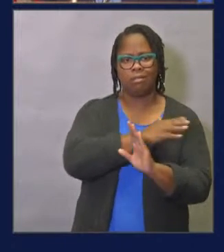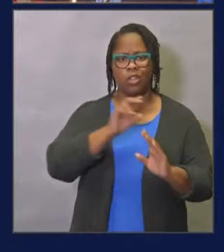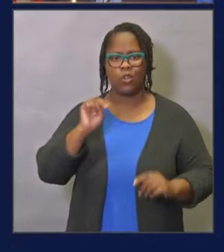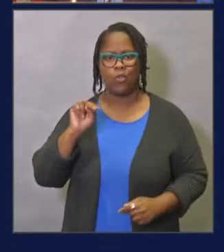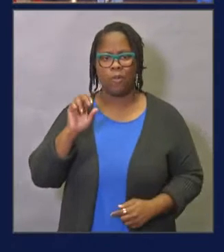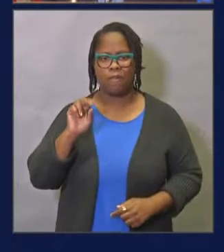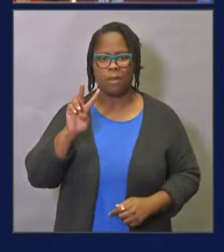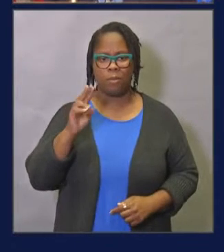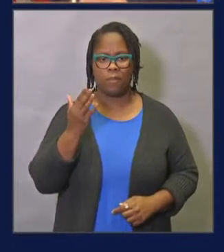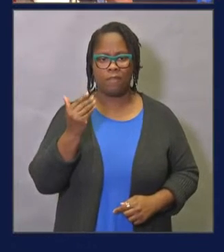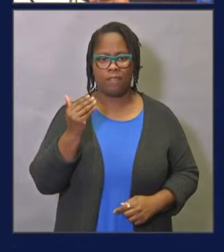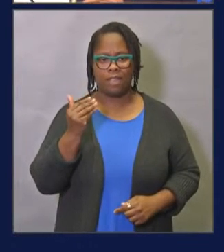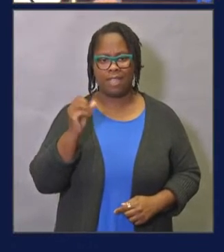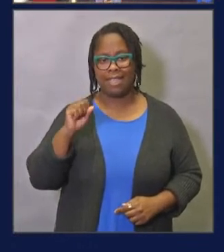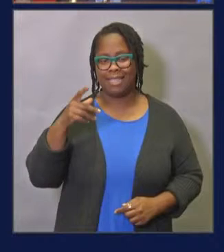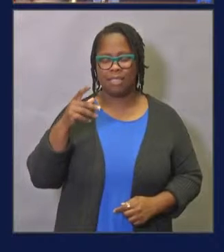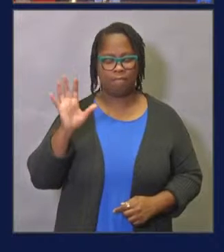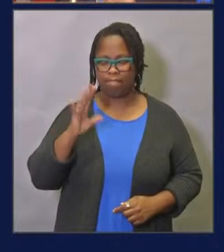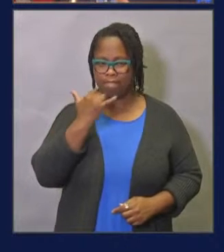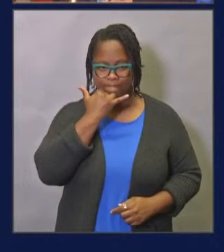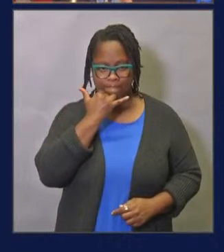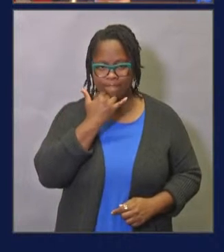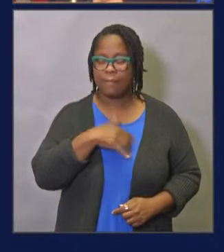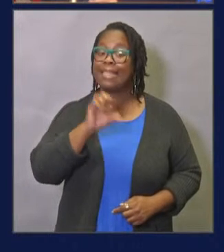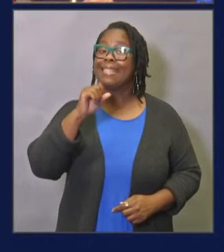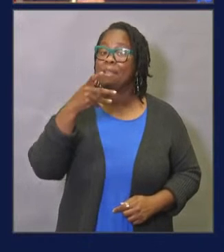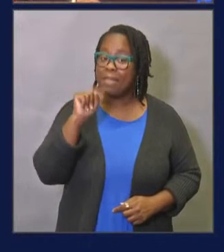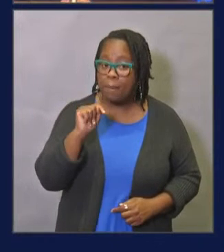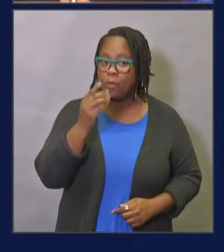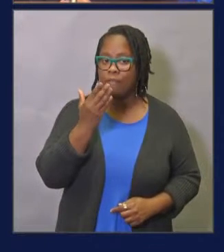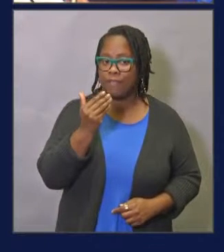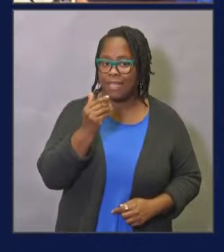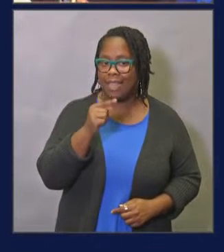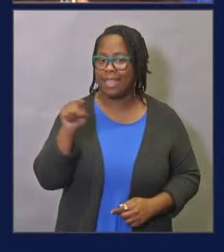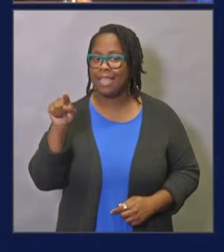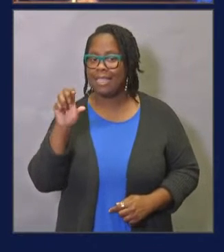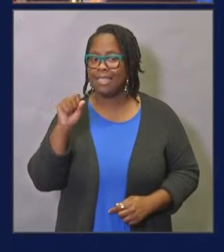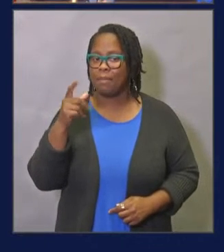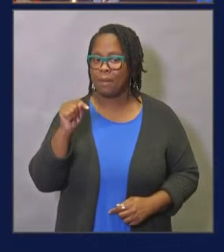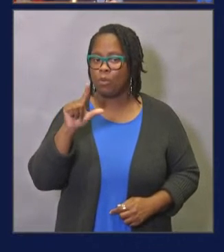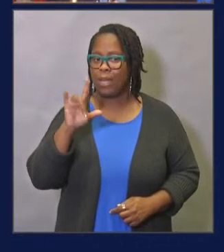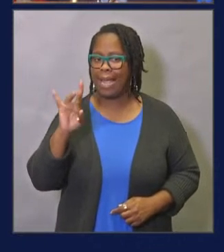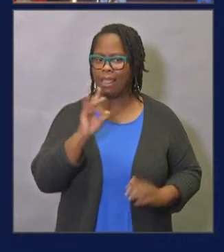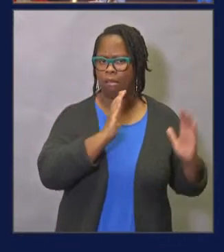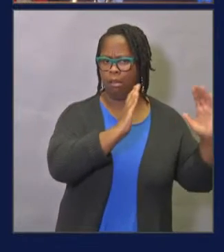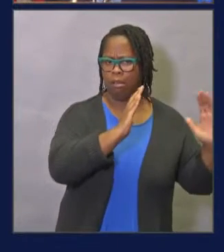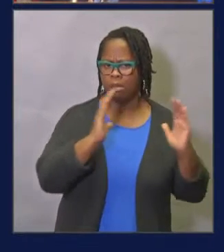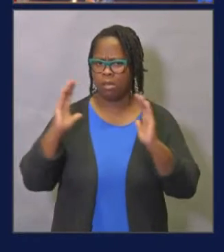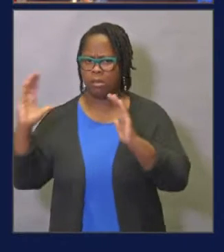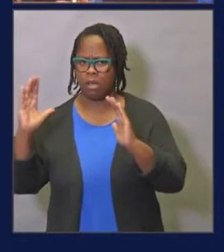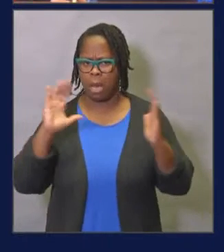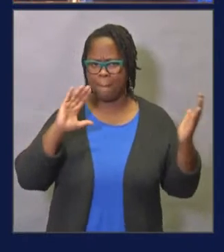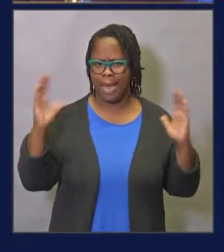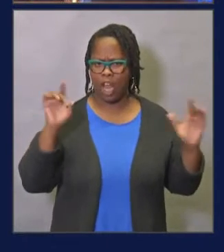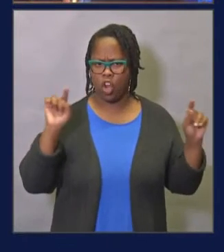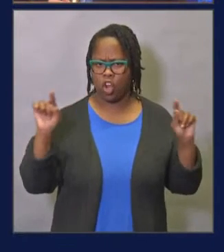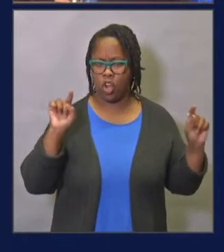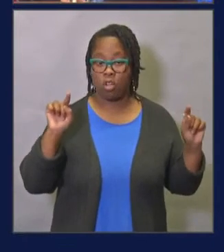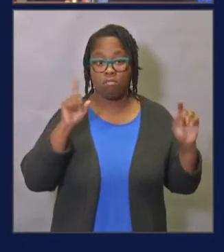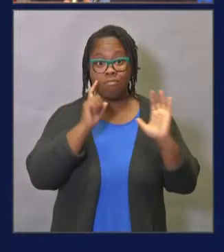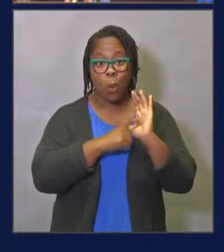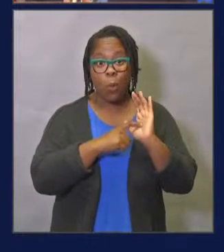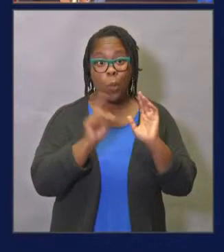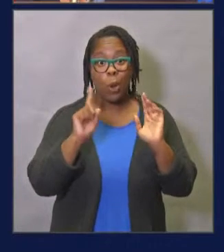November 15th and between September 15th and September 28th. As you can see, the San